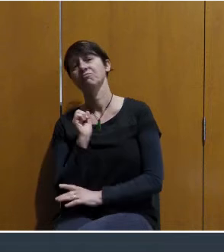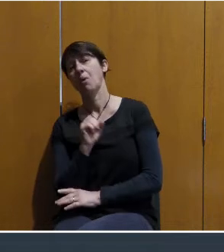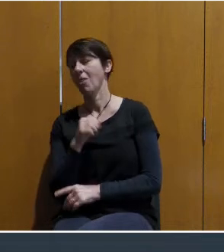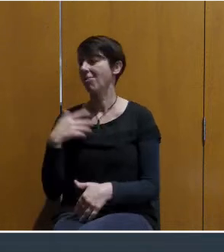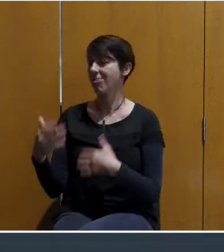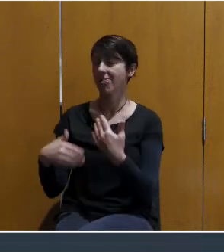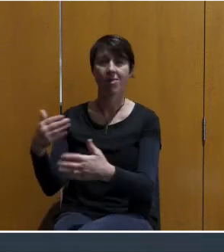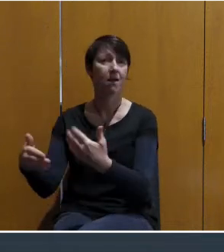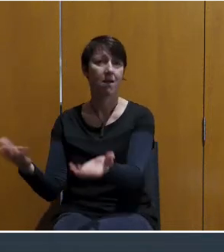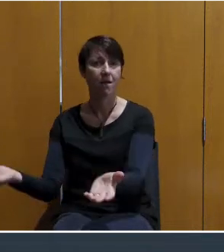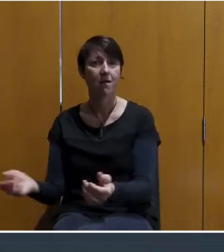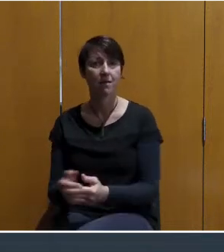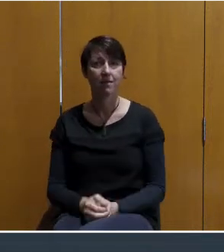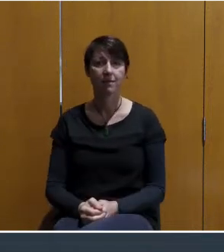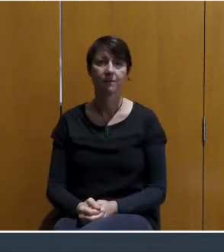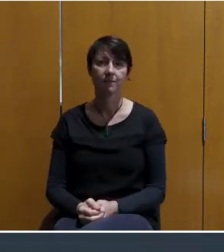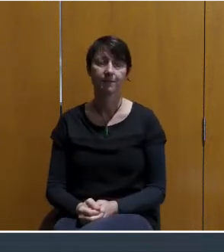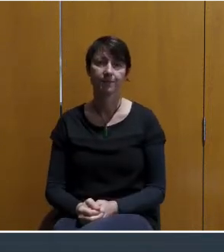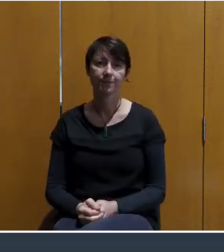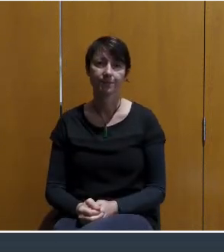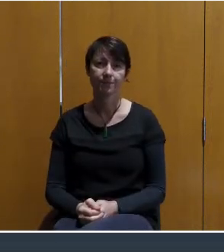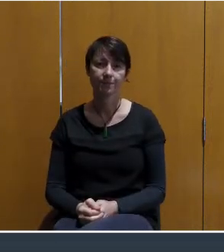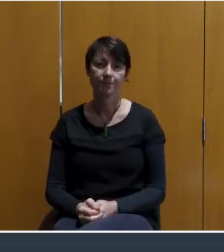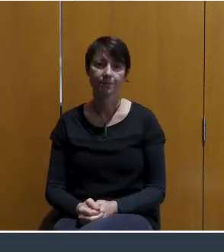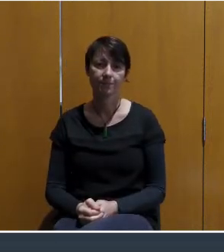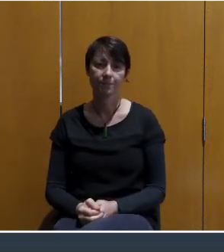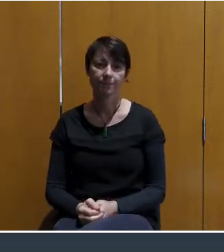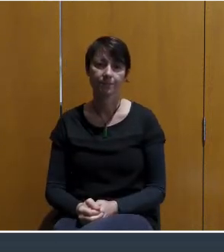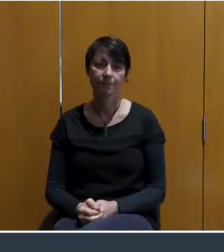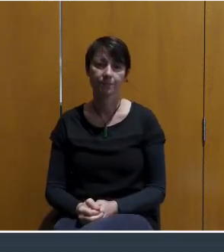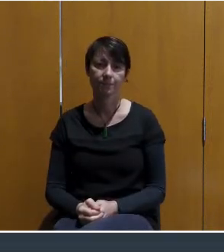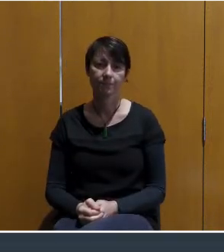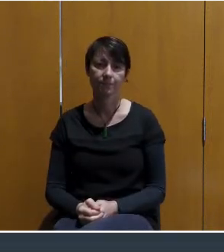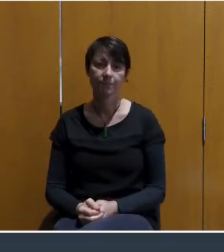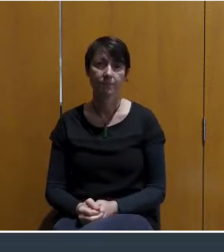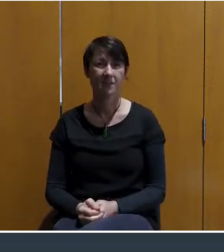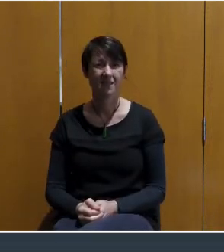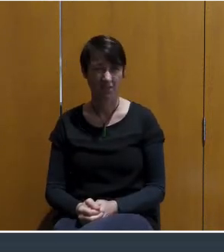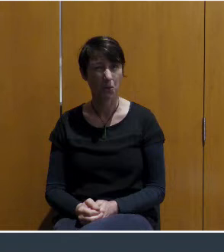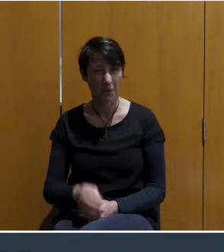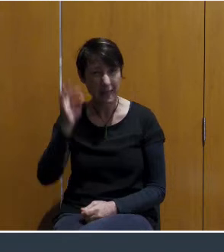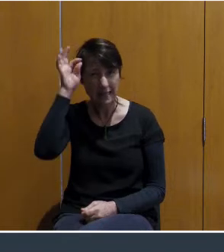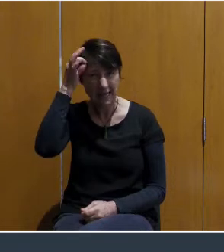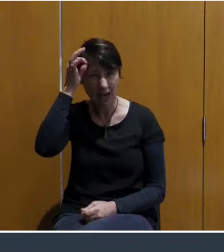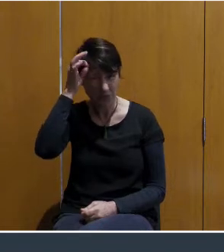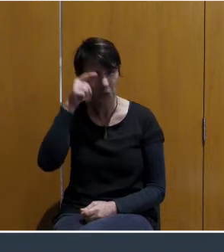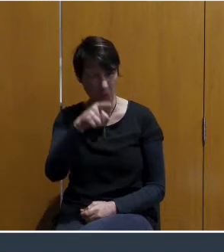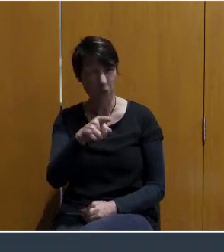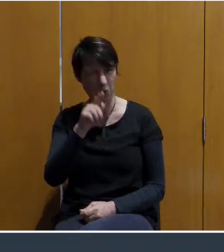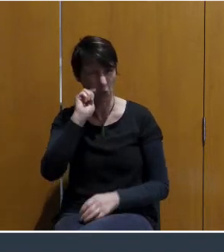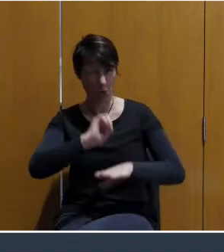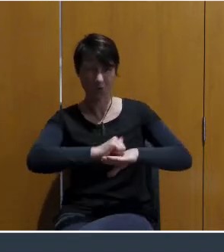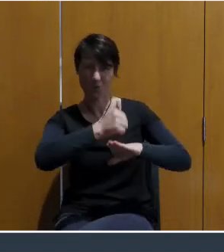any bylaws, proposed or otherwise. You are going to impose an unfair, unneeded amount